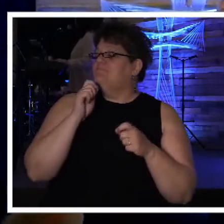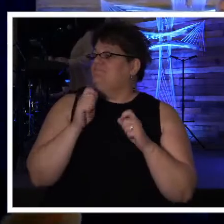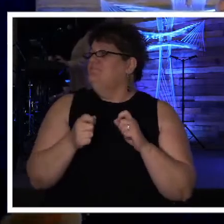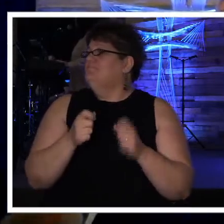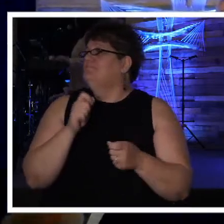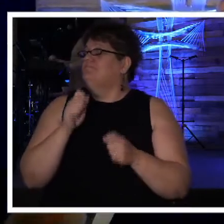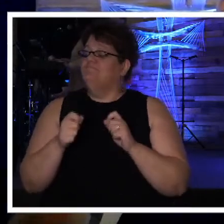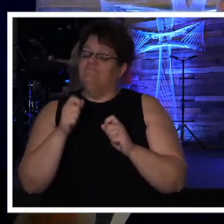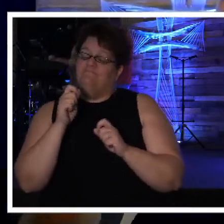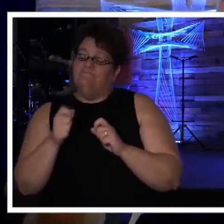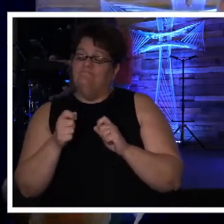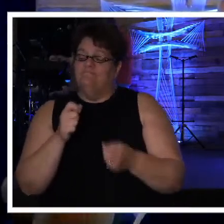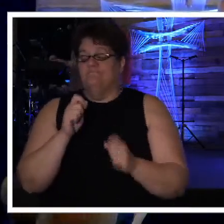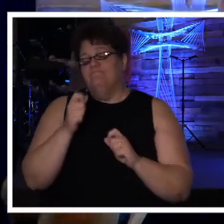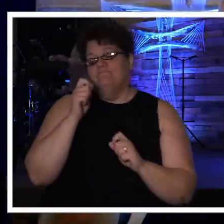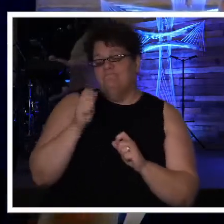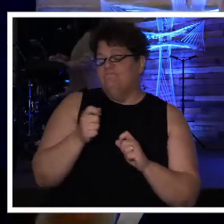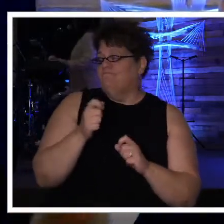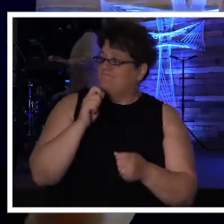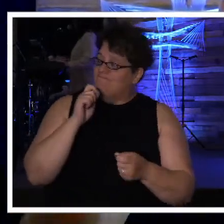now. Oh,